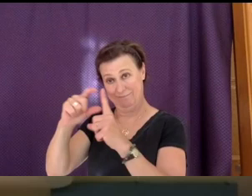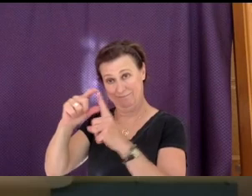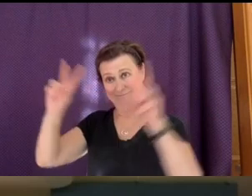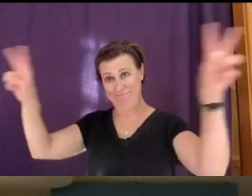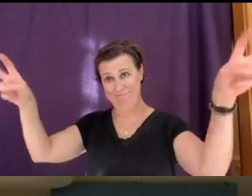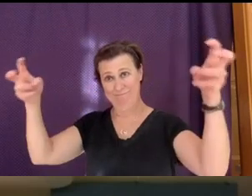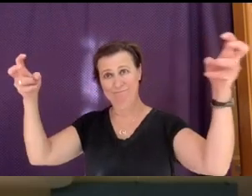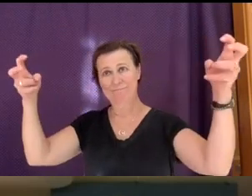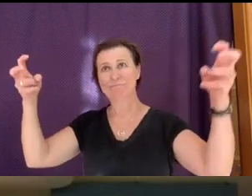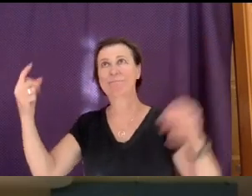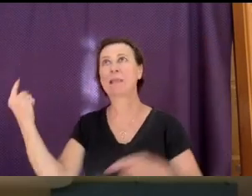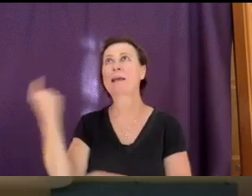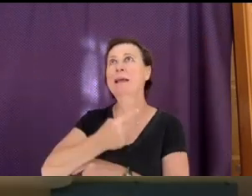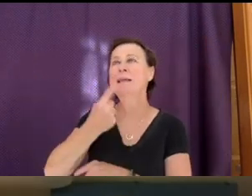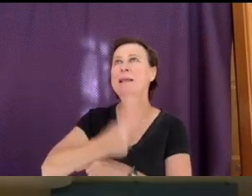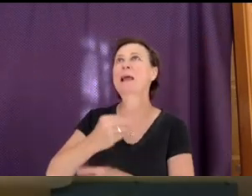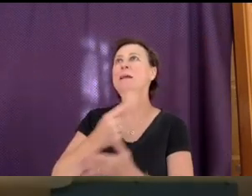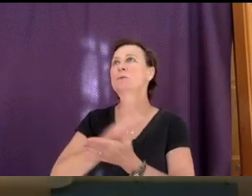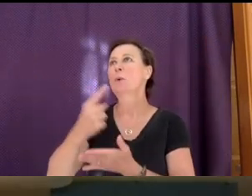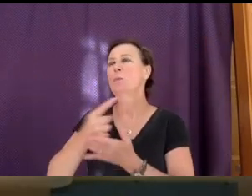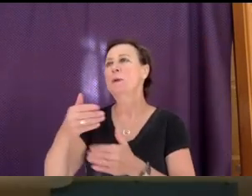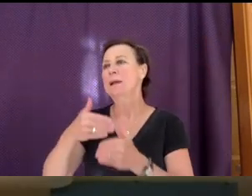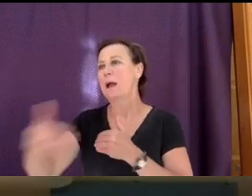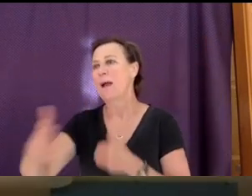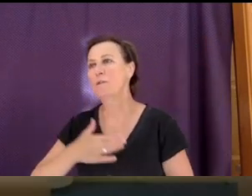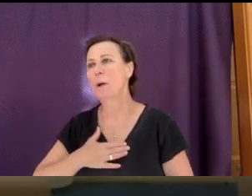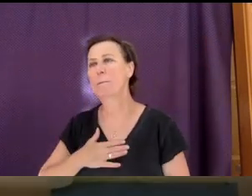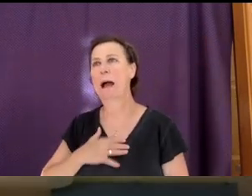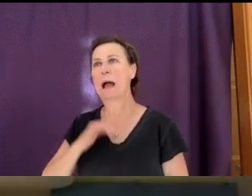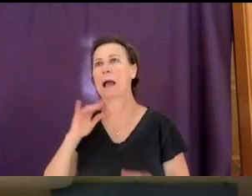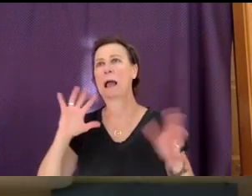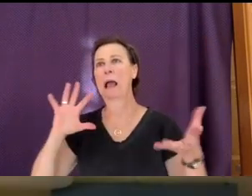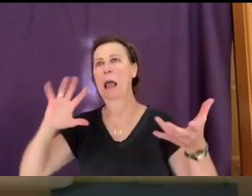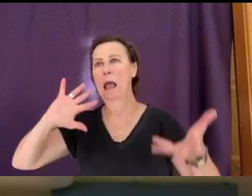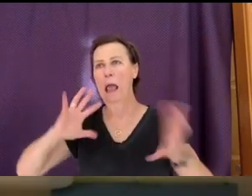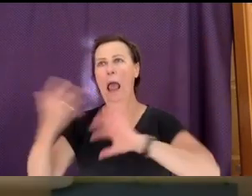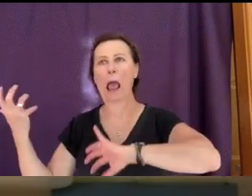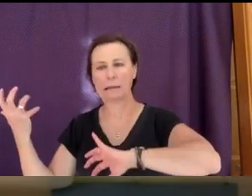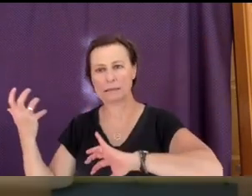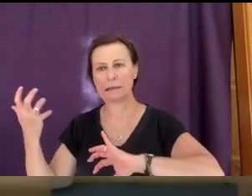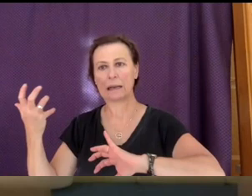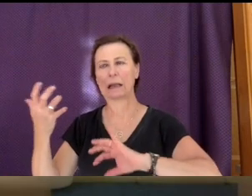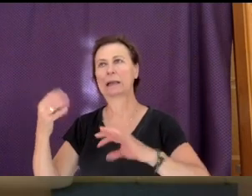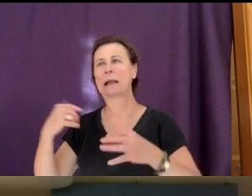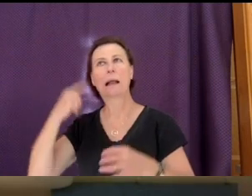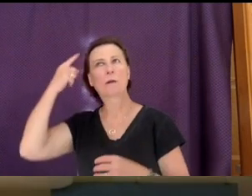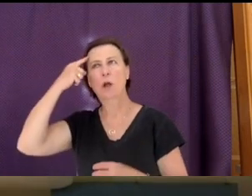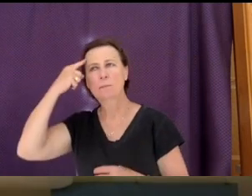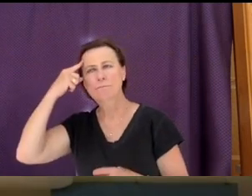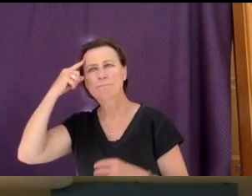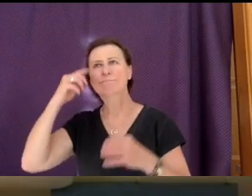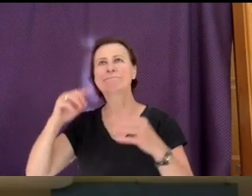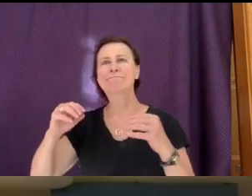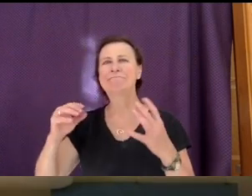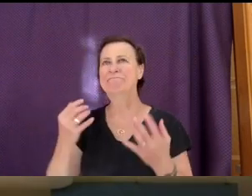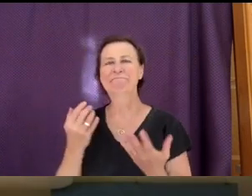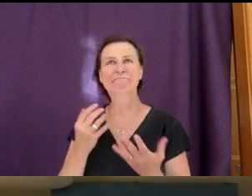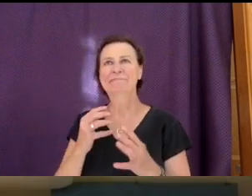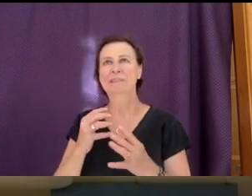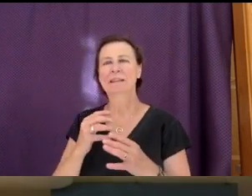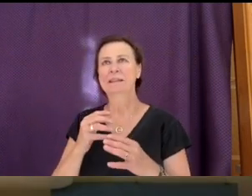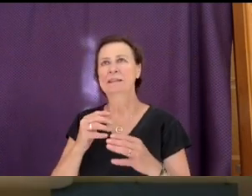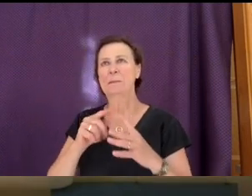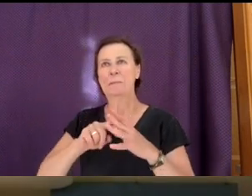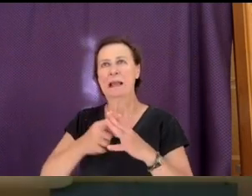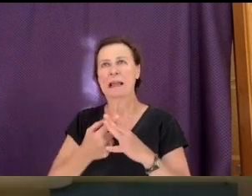In the days and weeks following my accident, fading in and out of consciousness in a hospital ward, it began to